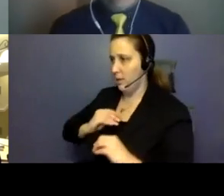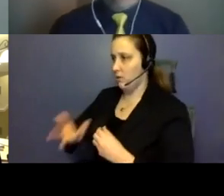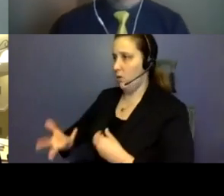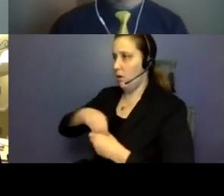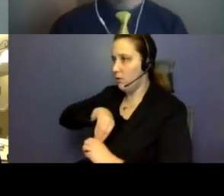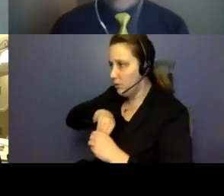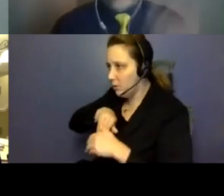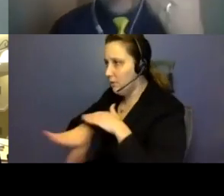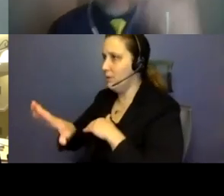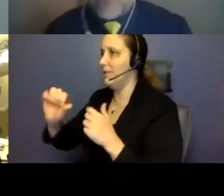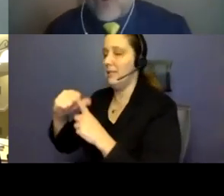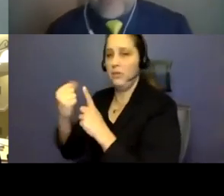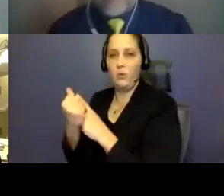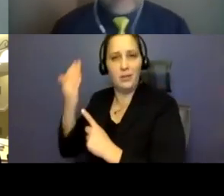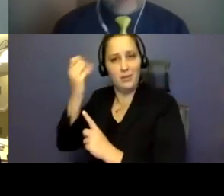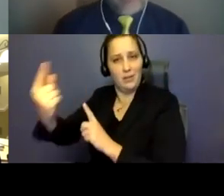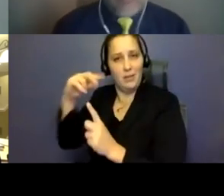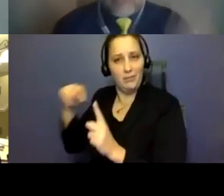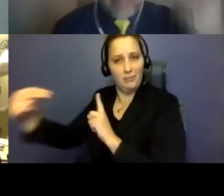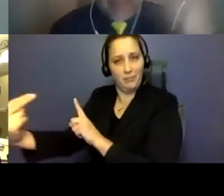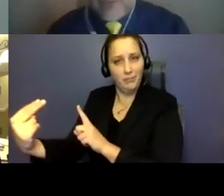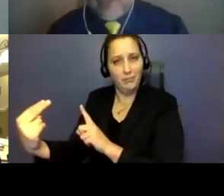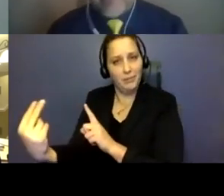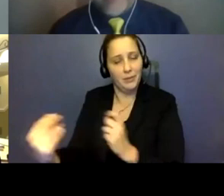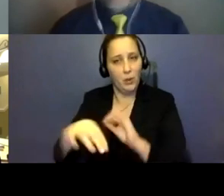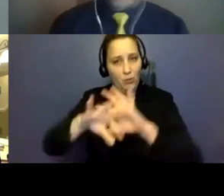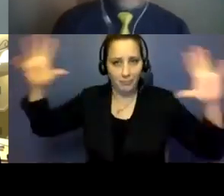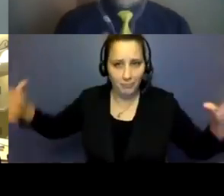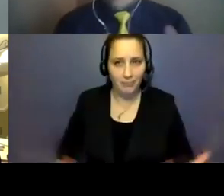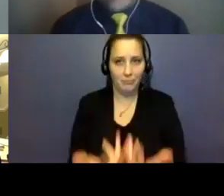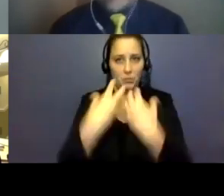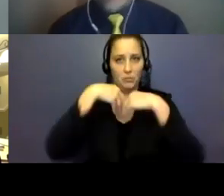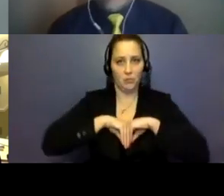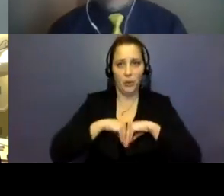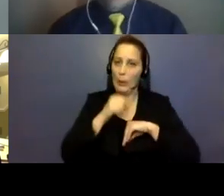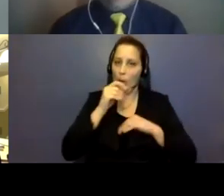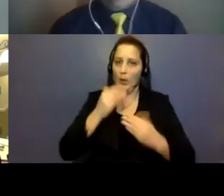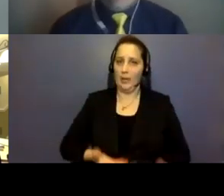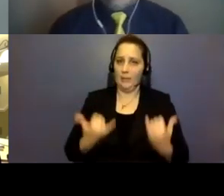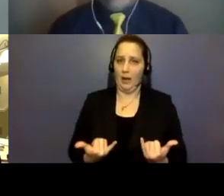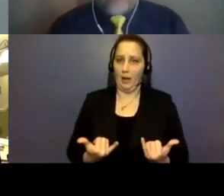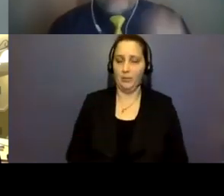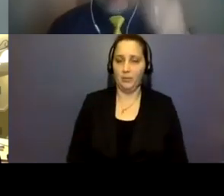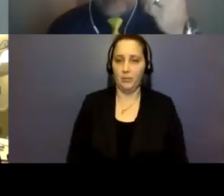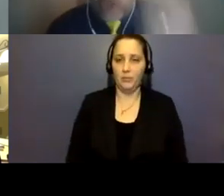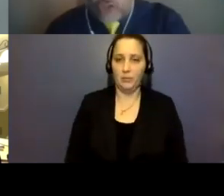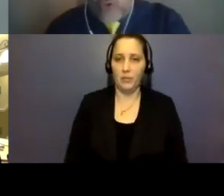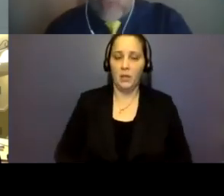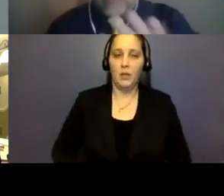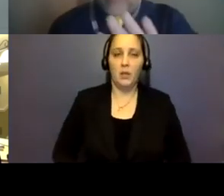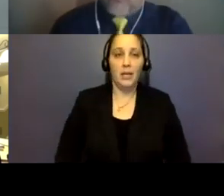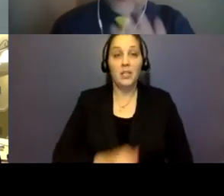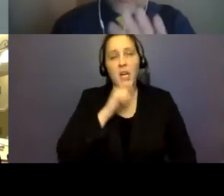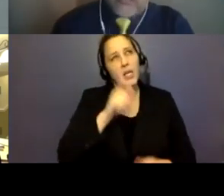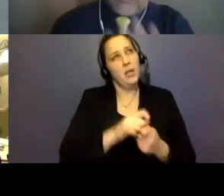grateful. One funny story, and it goes back to not necessarily the 3 R's, but to show,